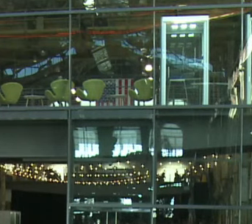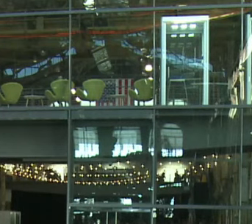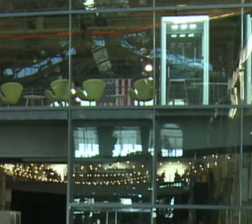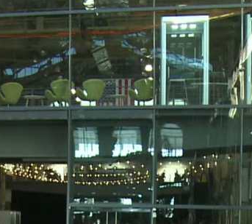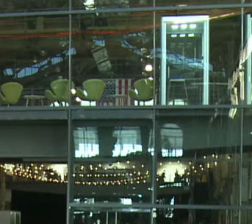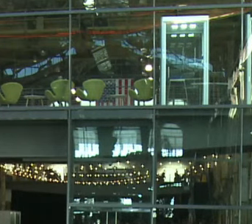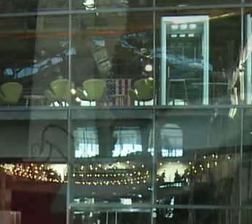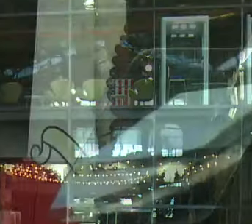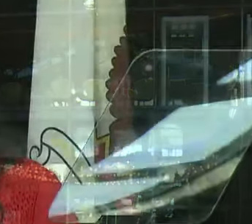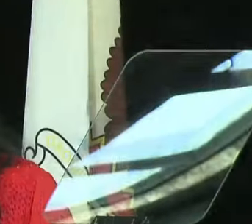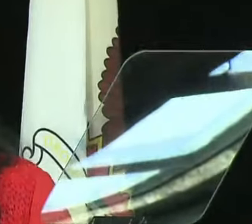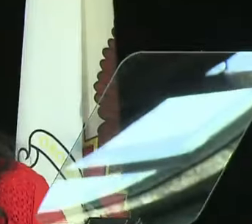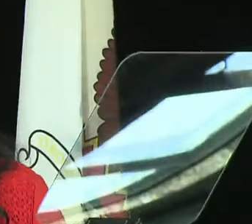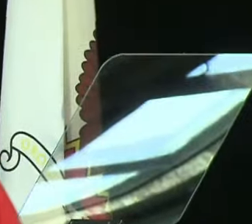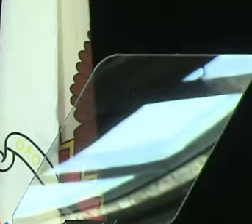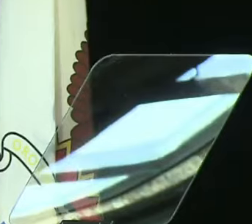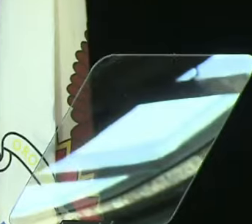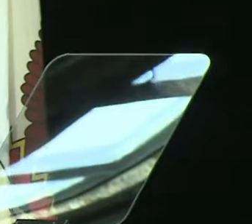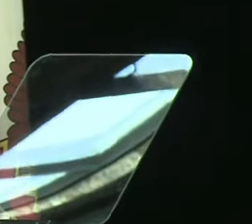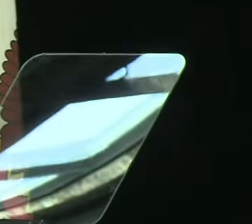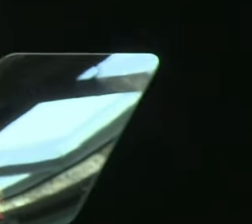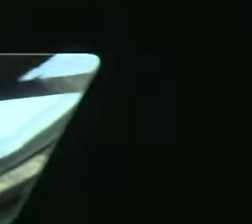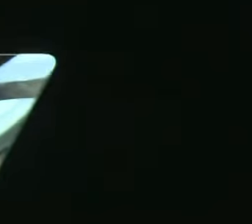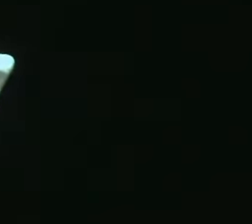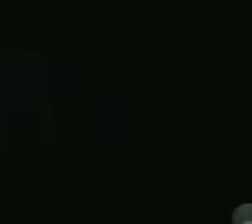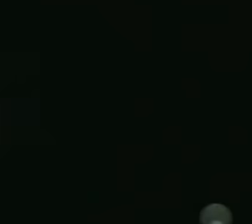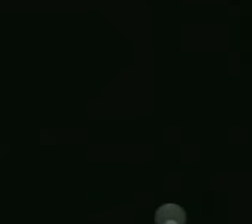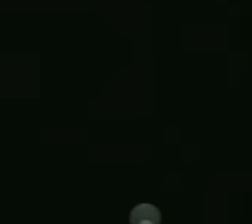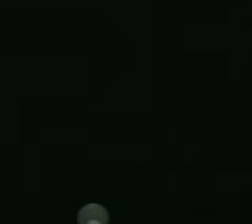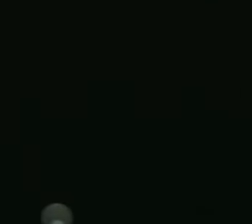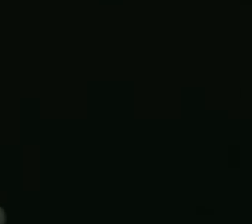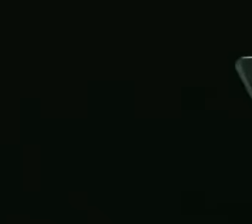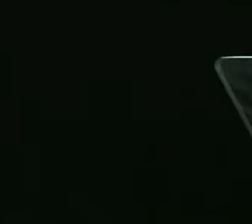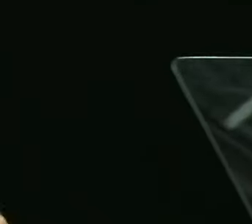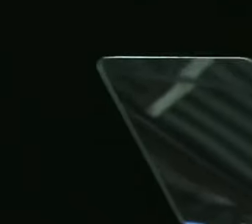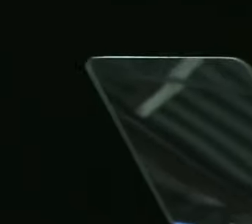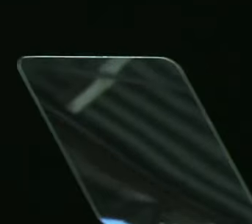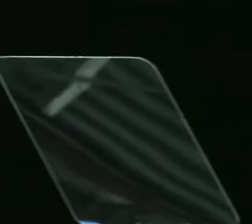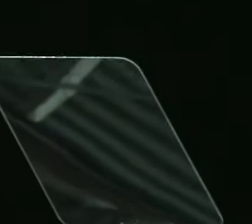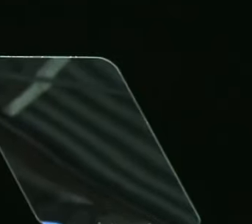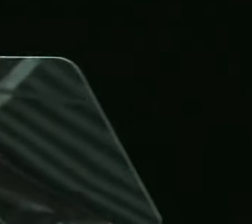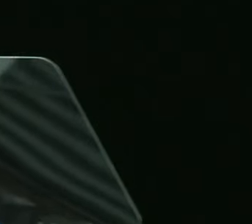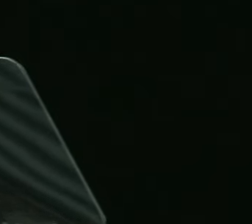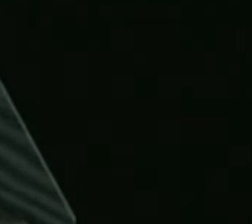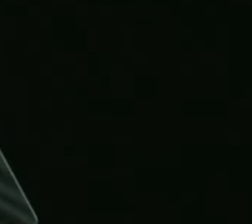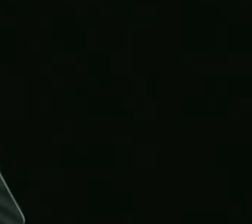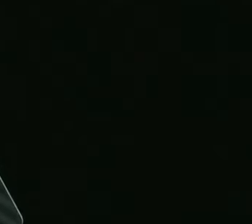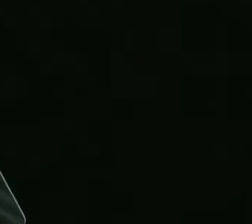Thank you.